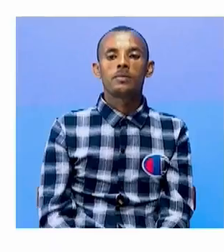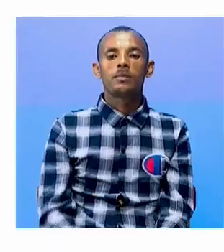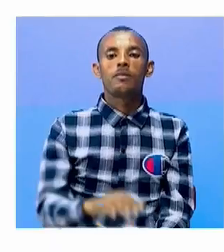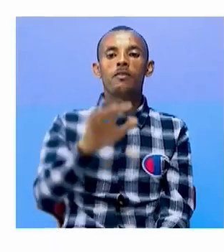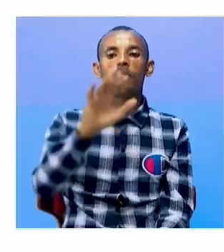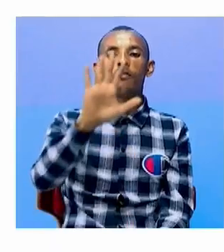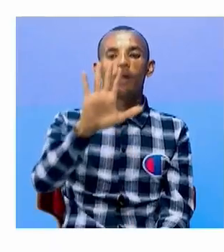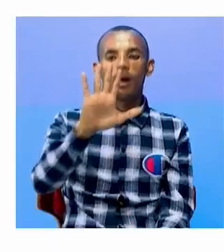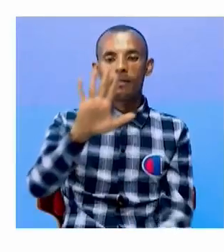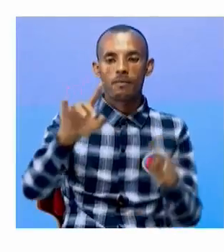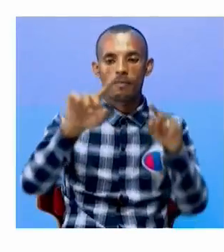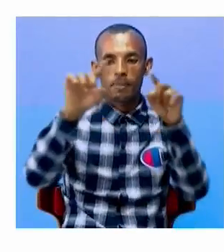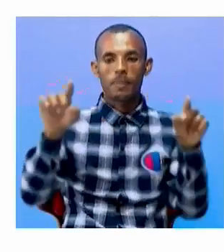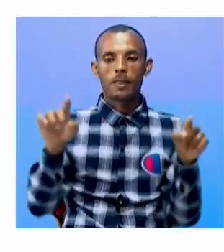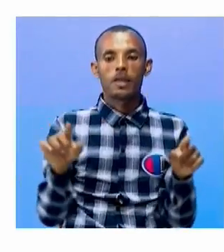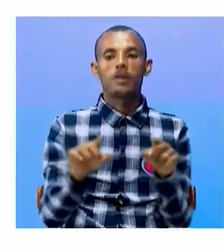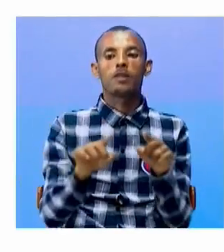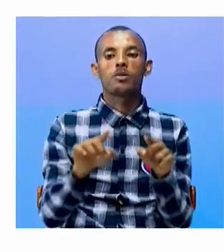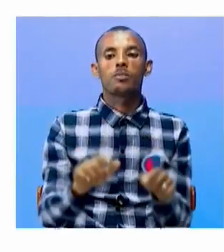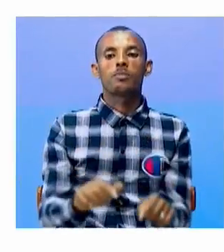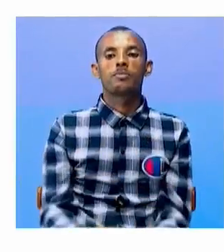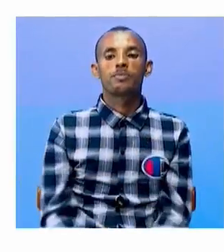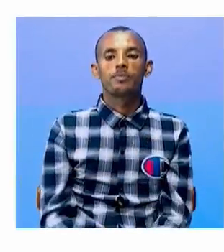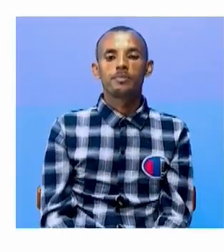5 into